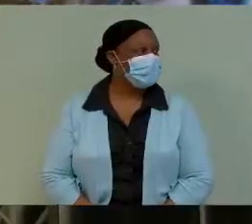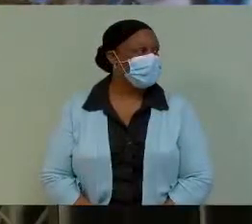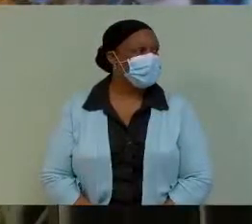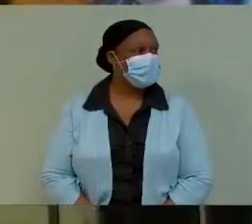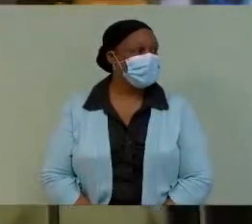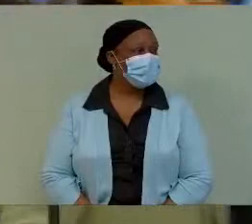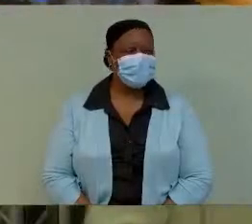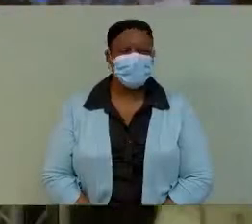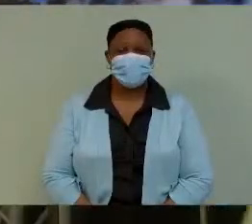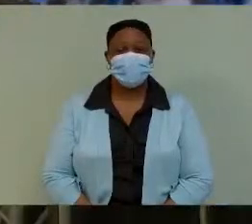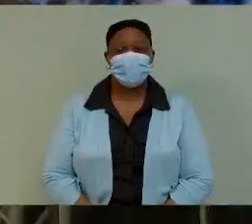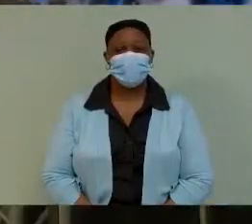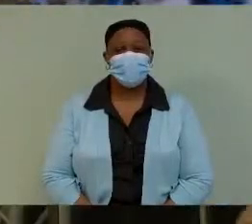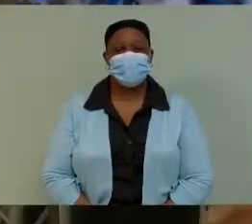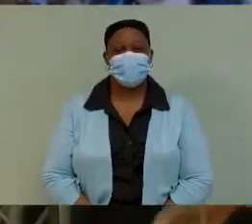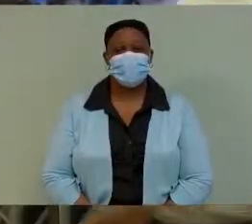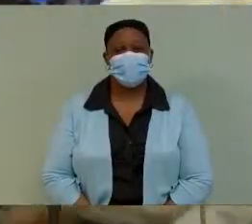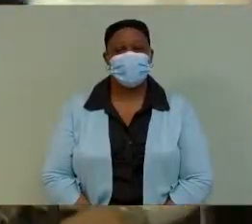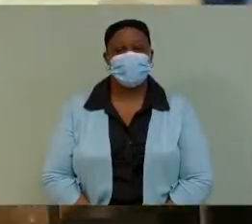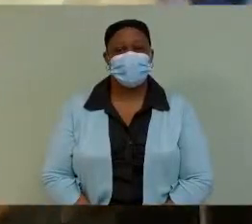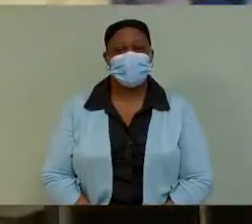say this. Thank you.